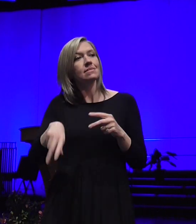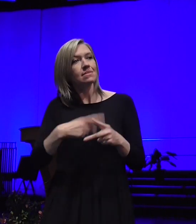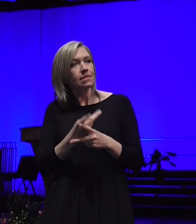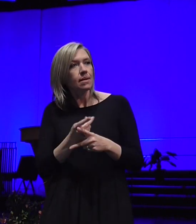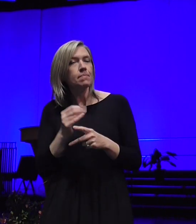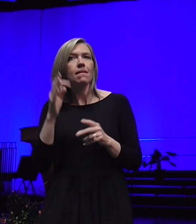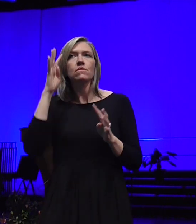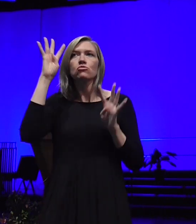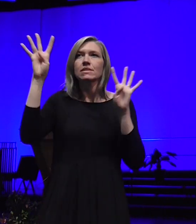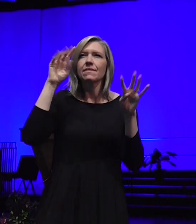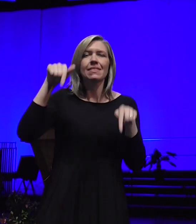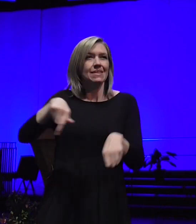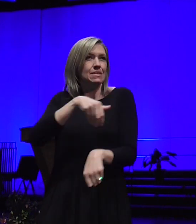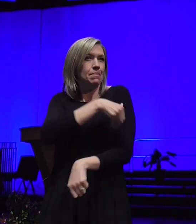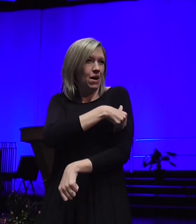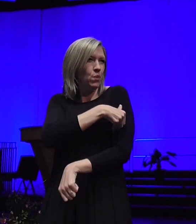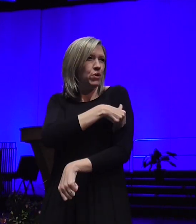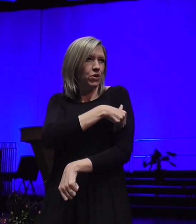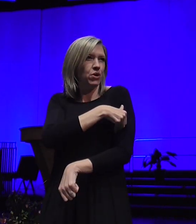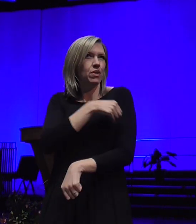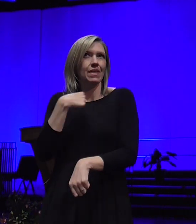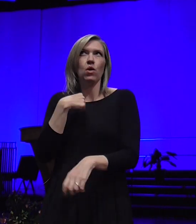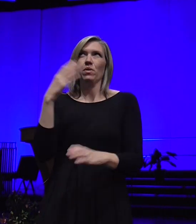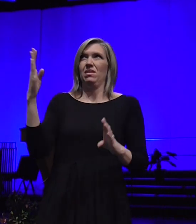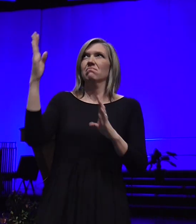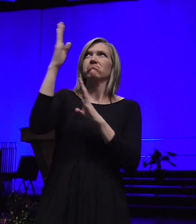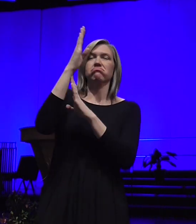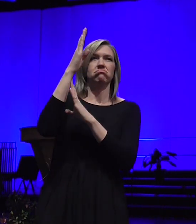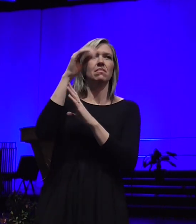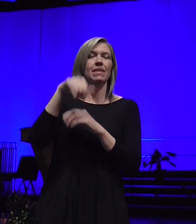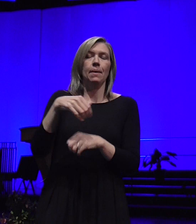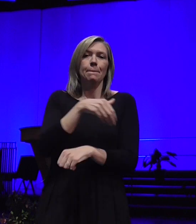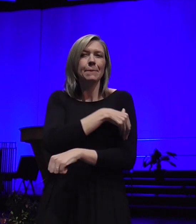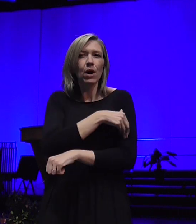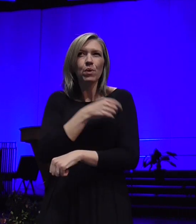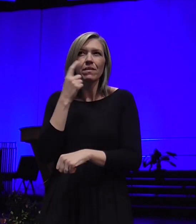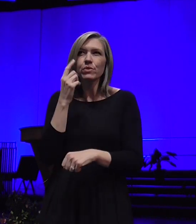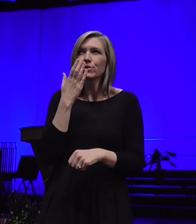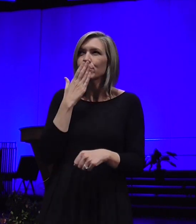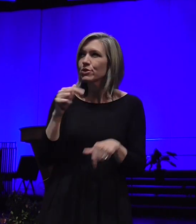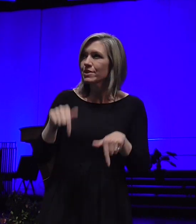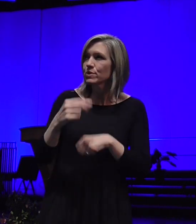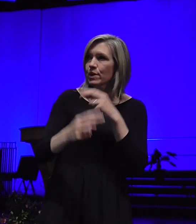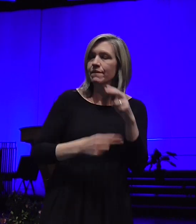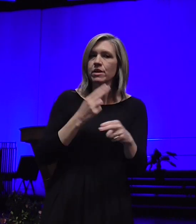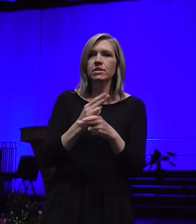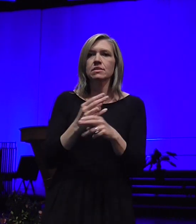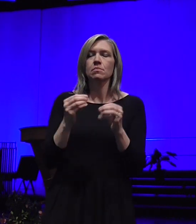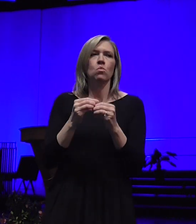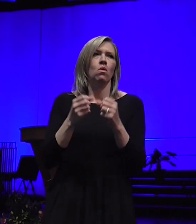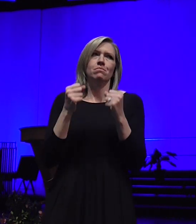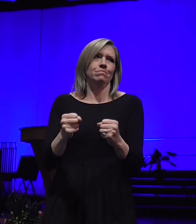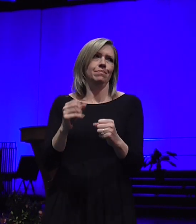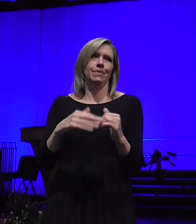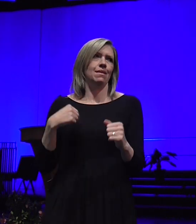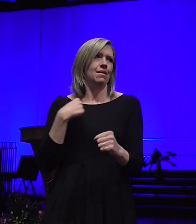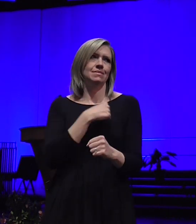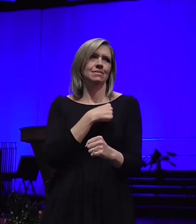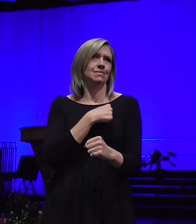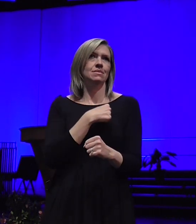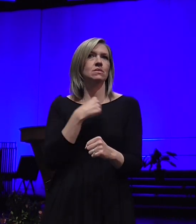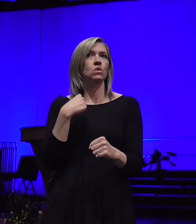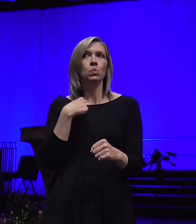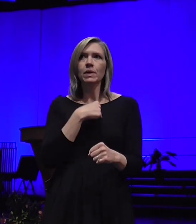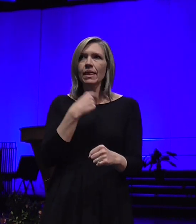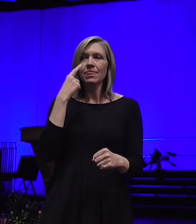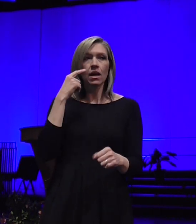creativity, with this power that we are aligned with, the power for good in the universe that is so much greater than we are we